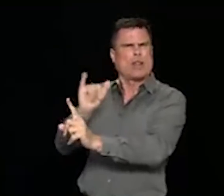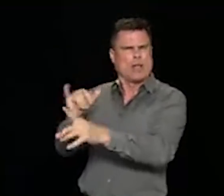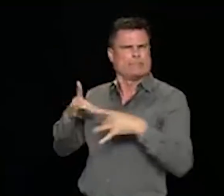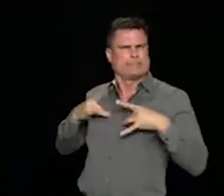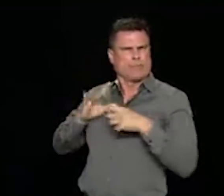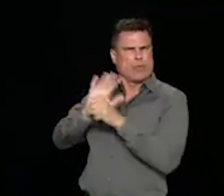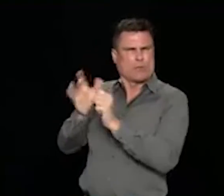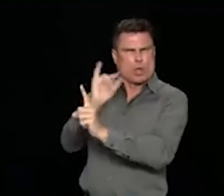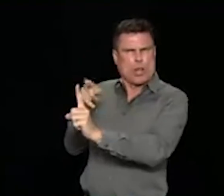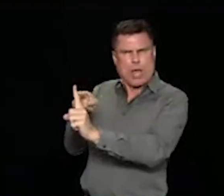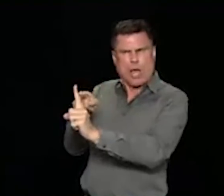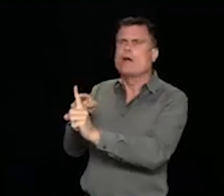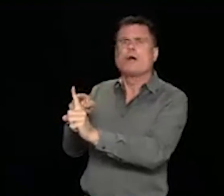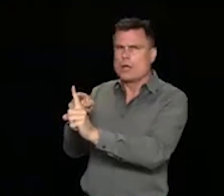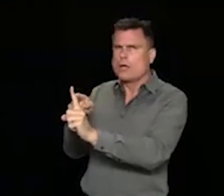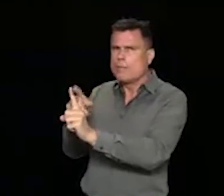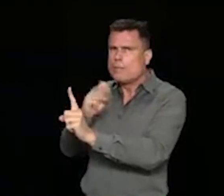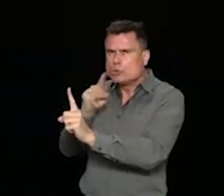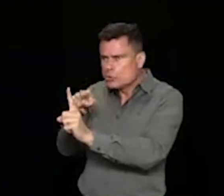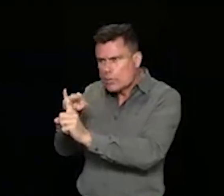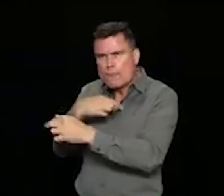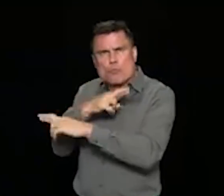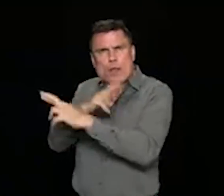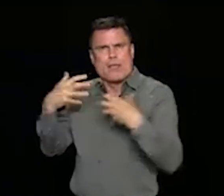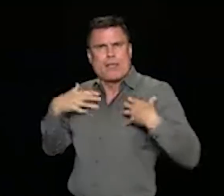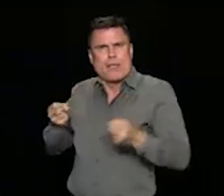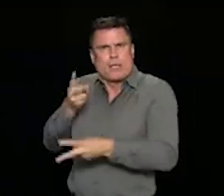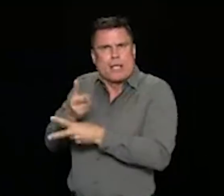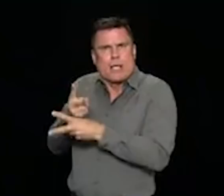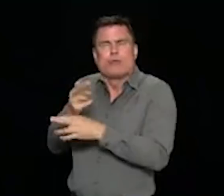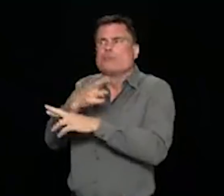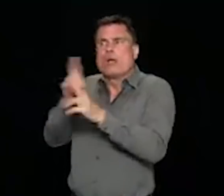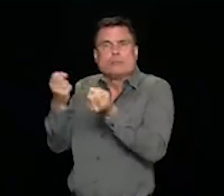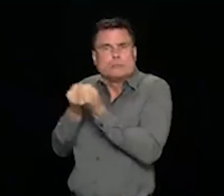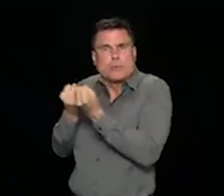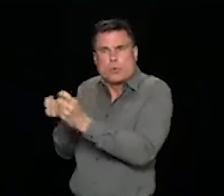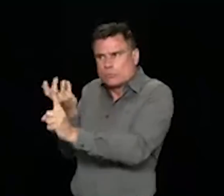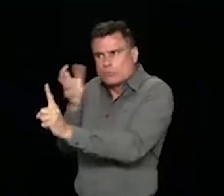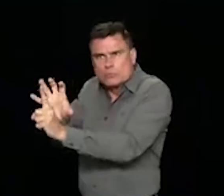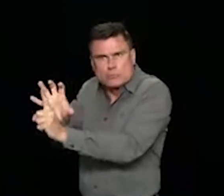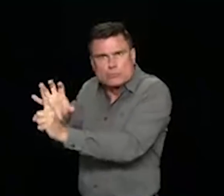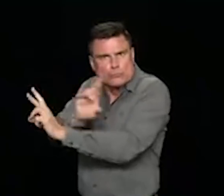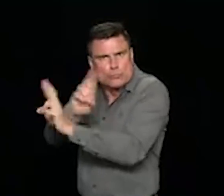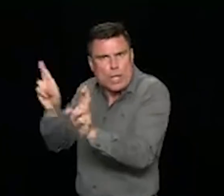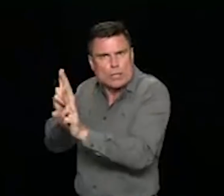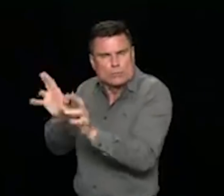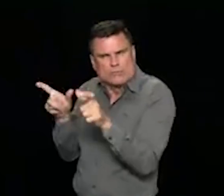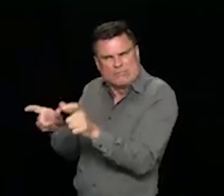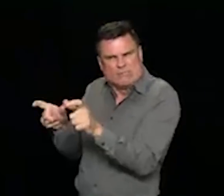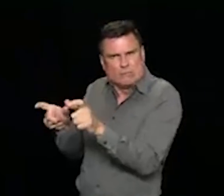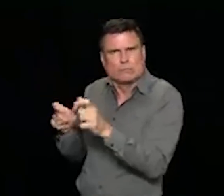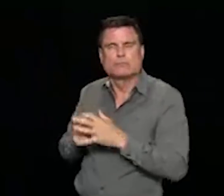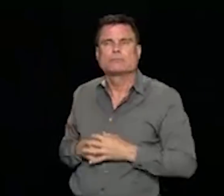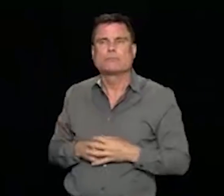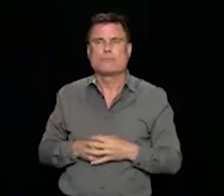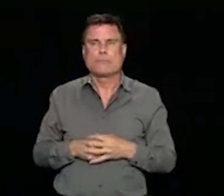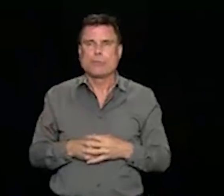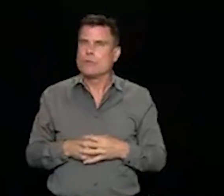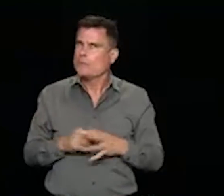every single day to make sure that they have what they need and are able to access healthcare services safely if they need